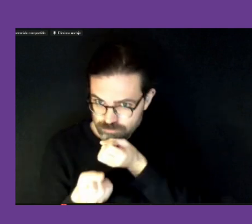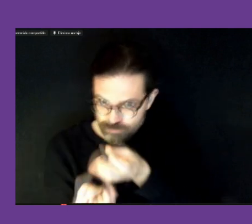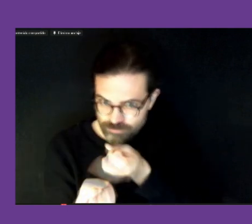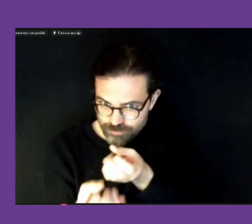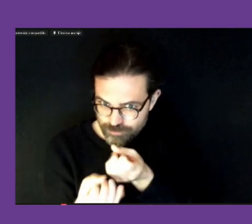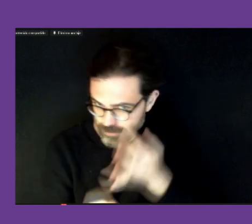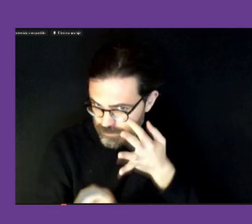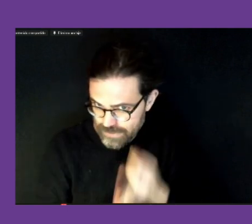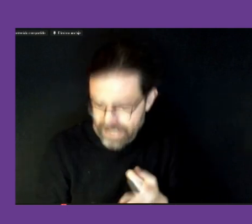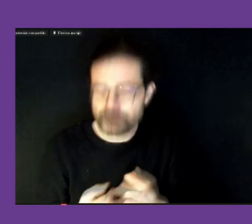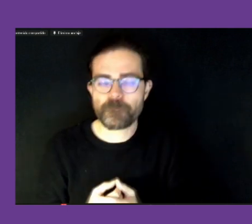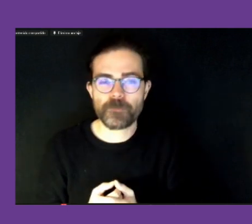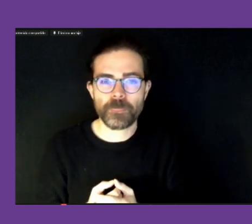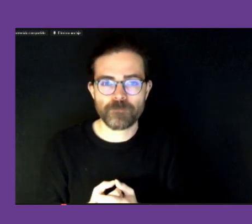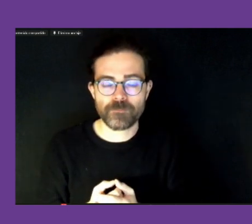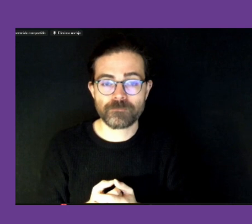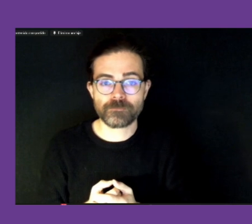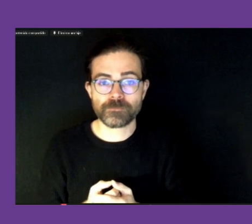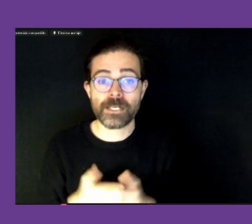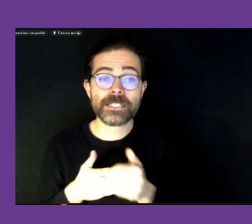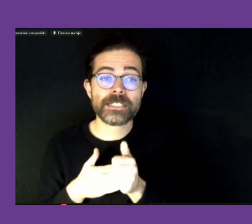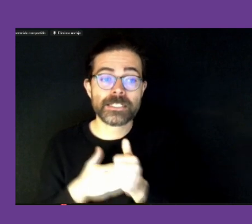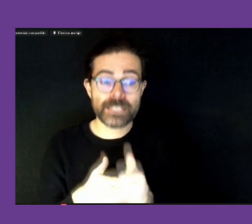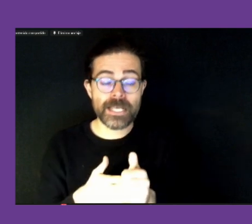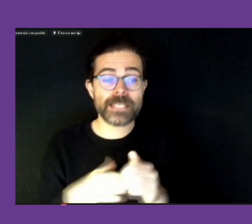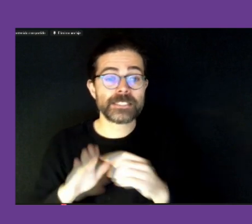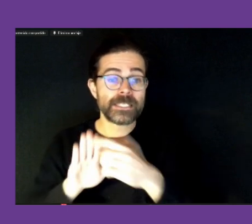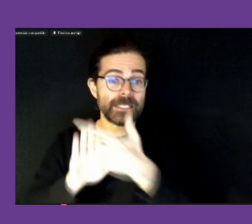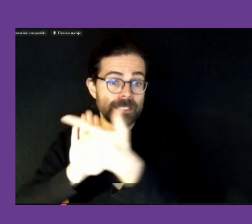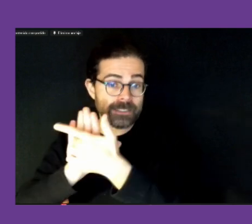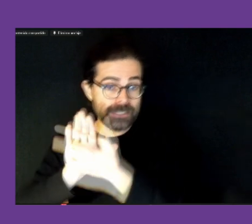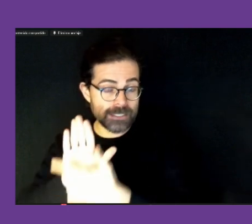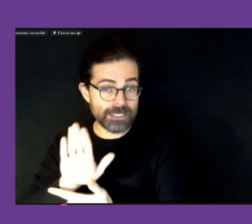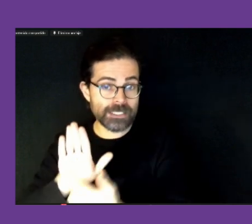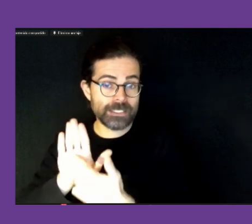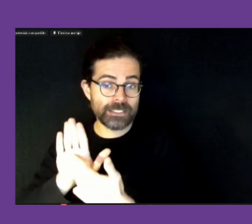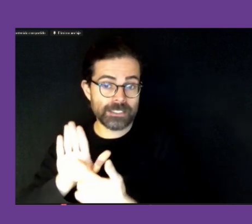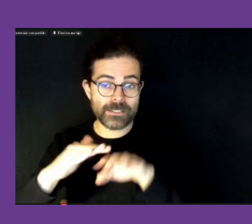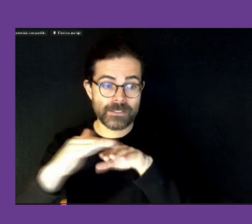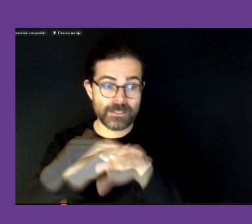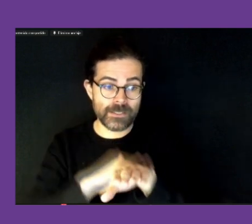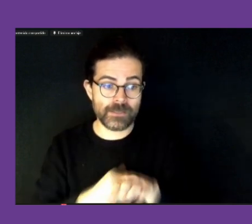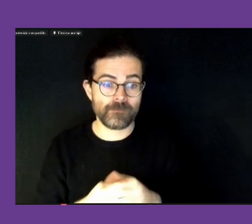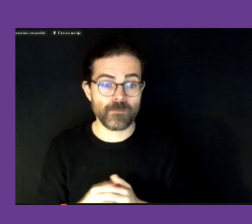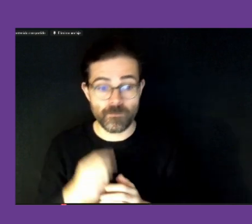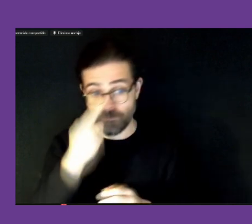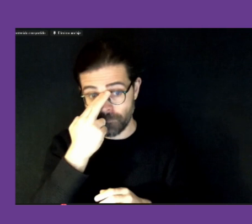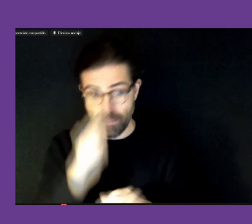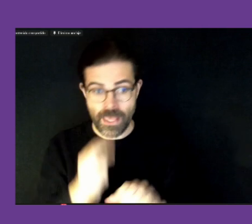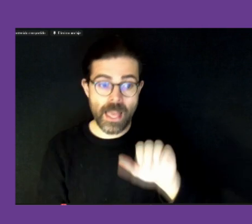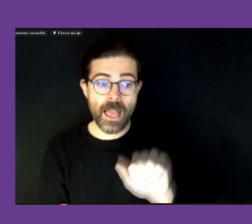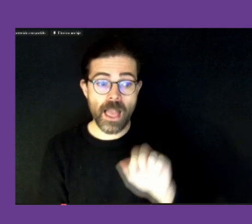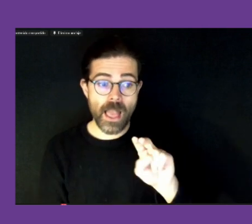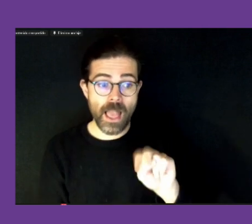the lift directive also requires an accessibility standard in which ANEC has been working on, and some